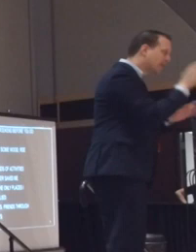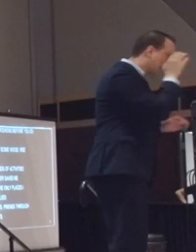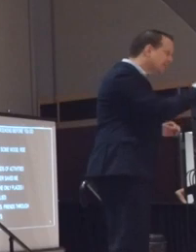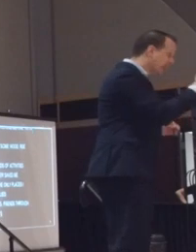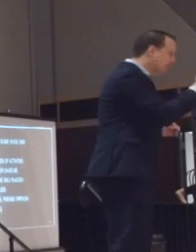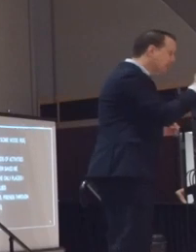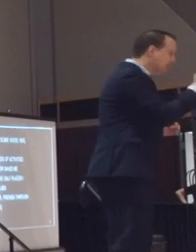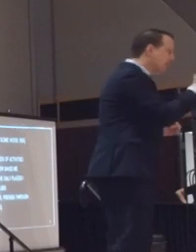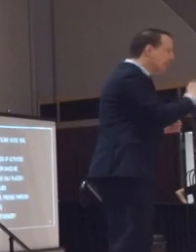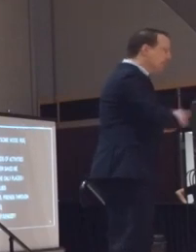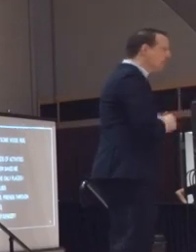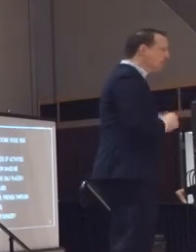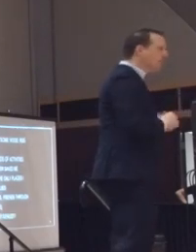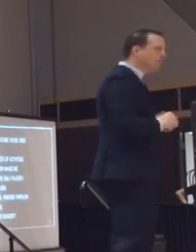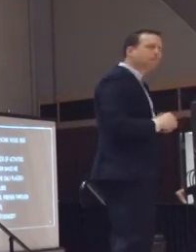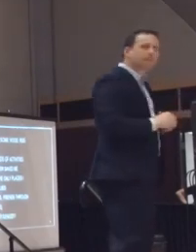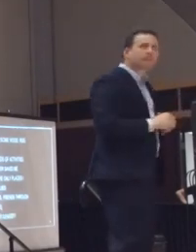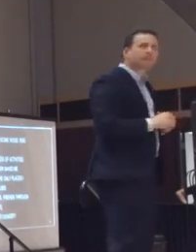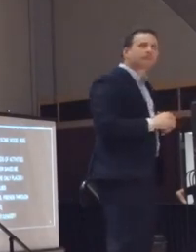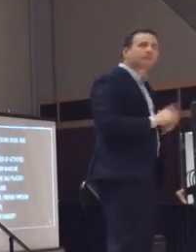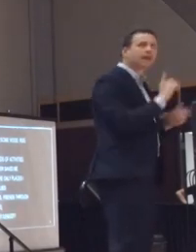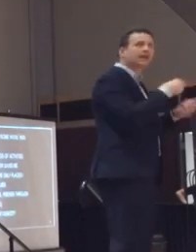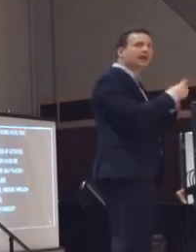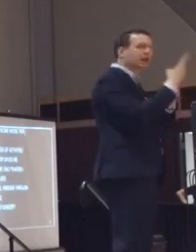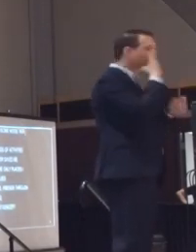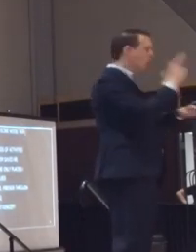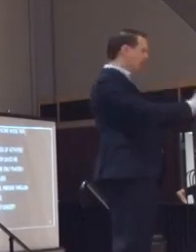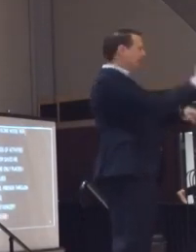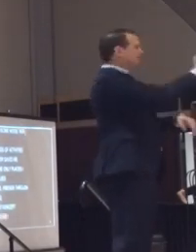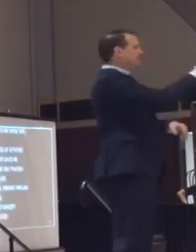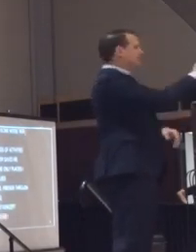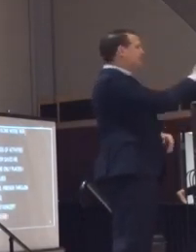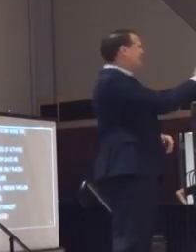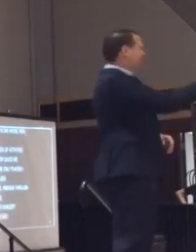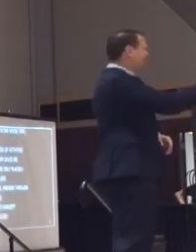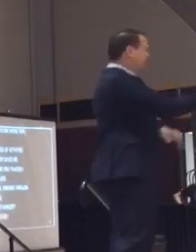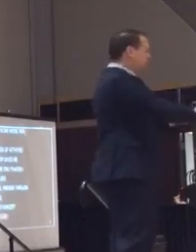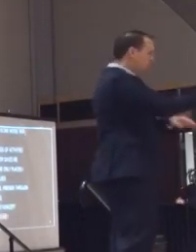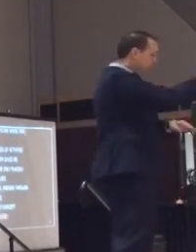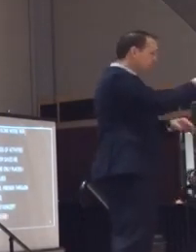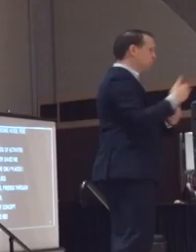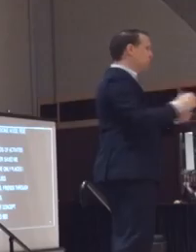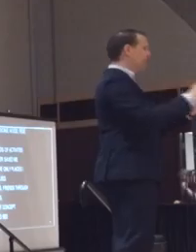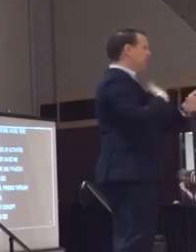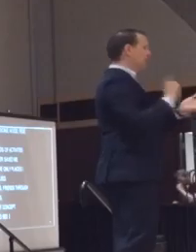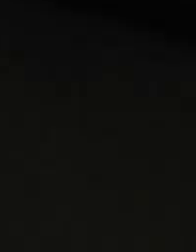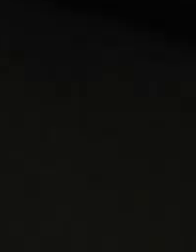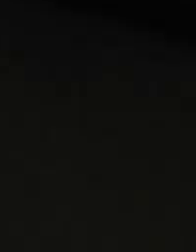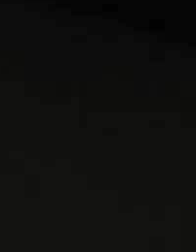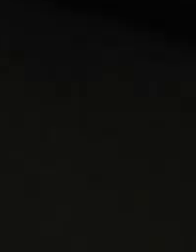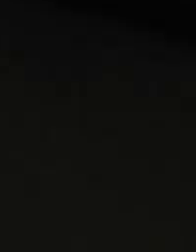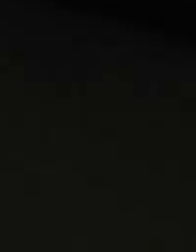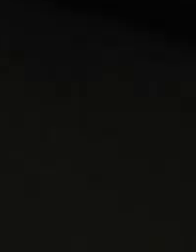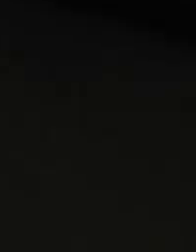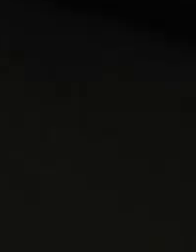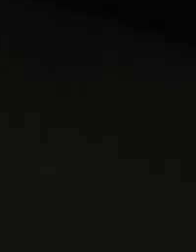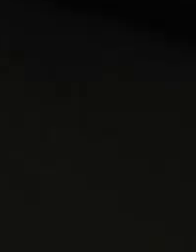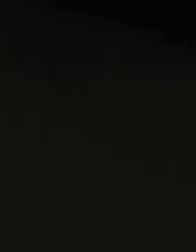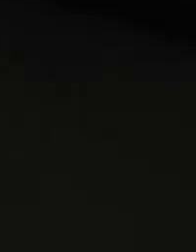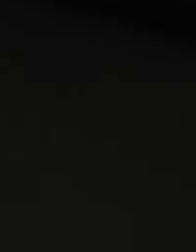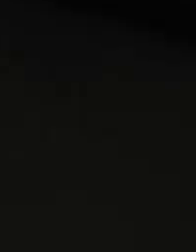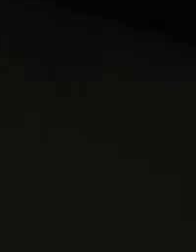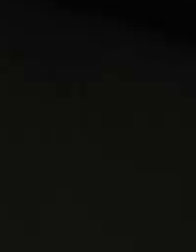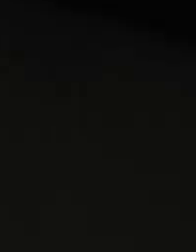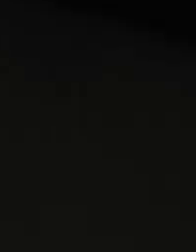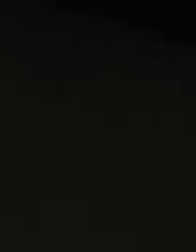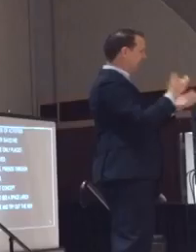concept. And then I got to see a SpaceX launch when I was there. I got to try out my new iPhone camera. I was kind of